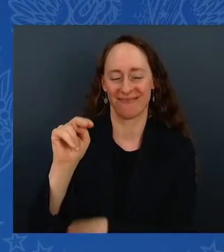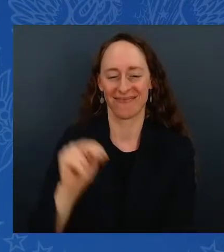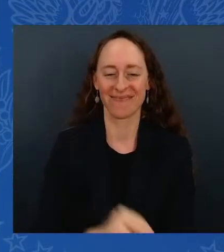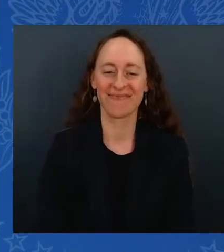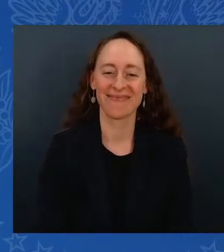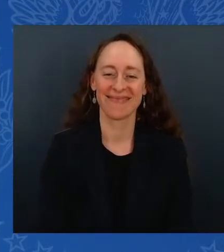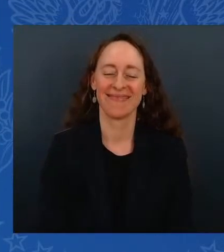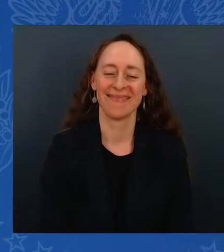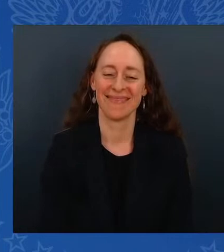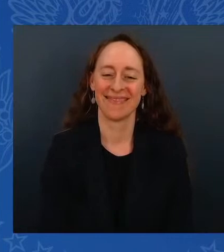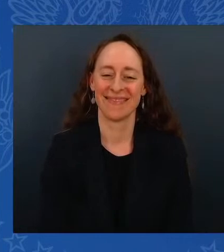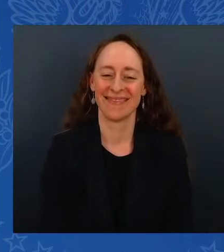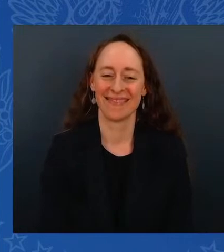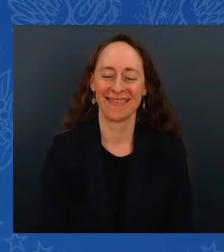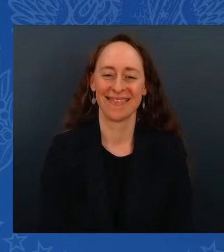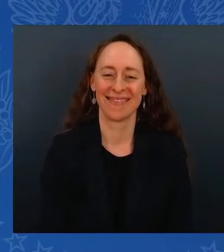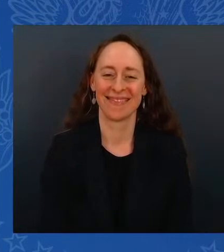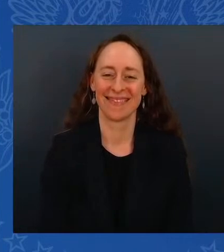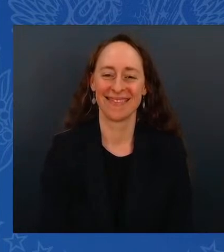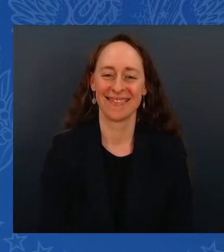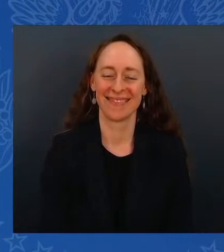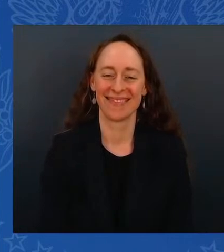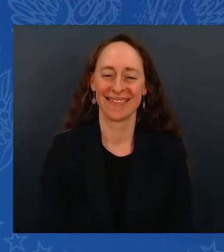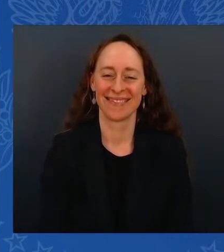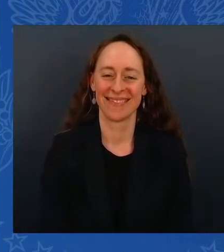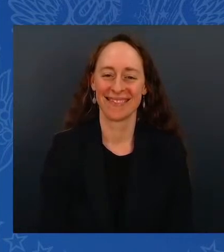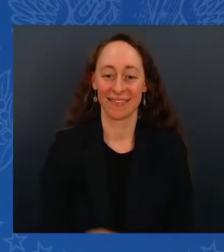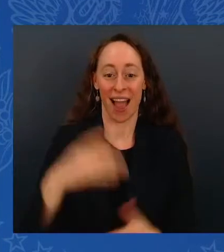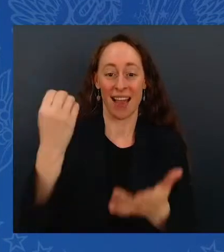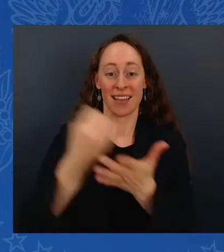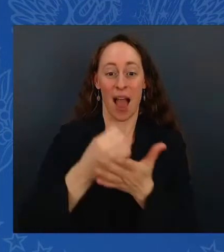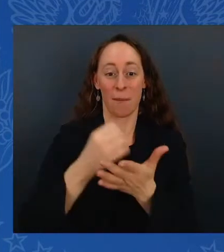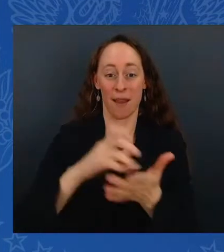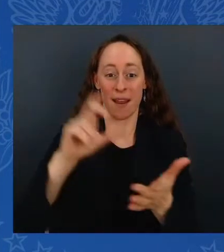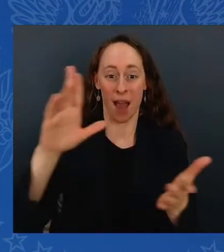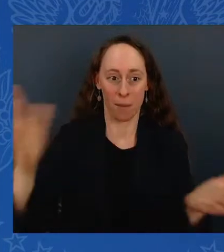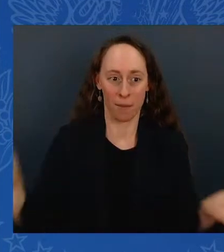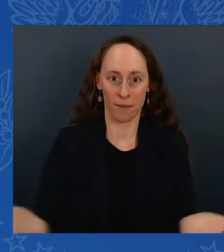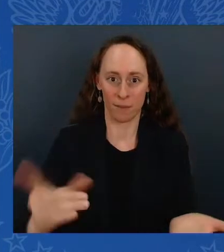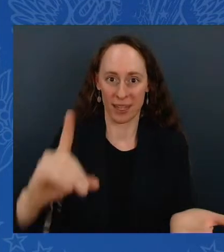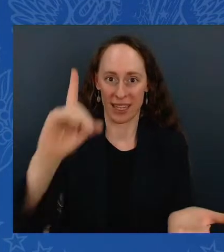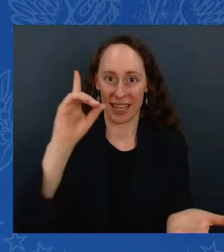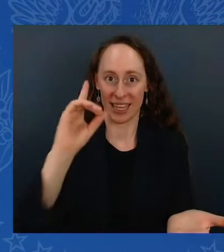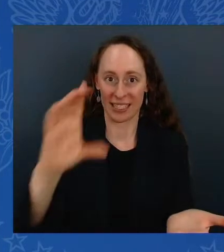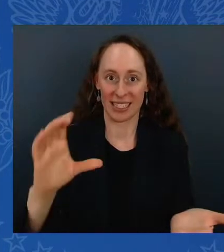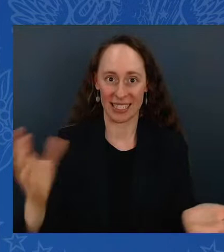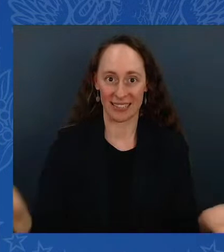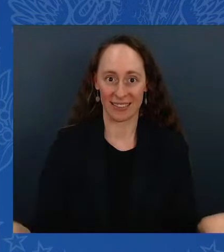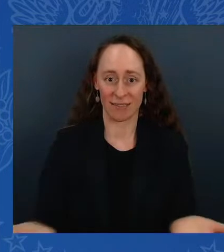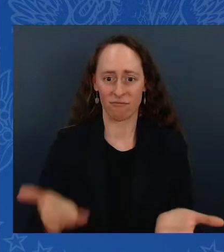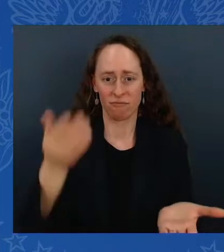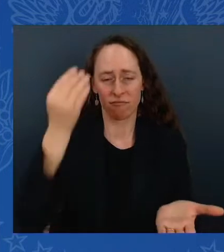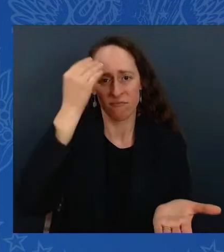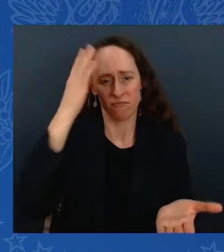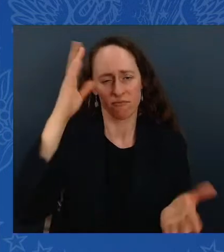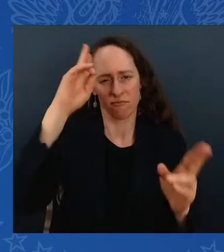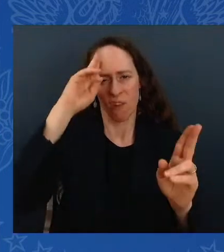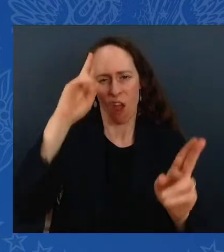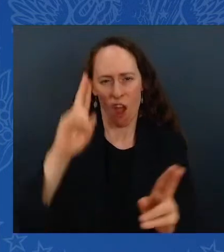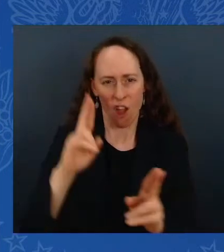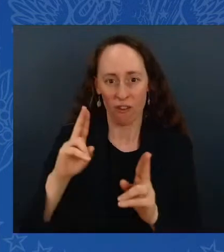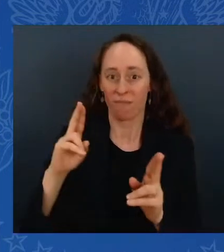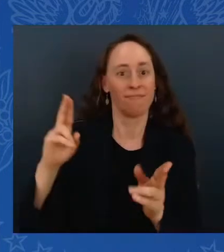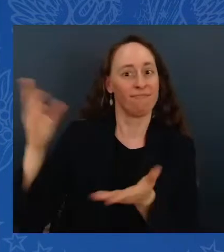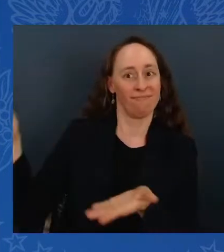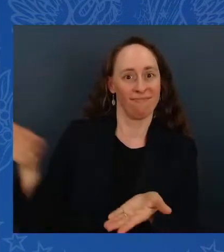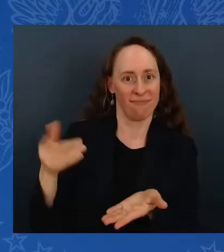So the Economic Club of Washington is honored to have the 46th President of the United States as our special guest today. All of you probably know